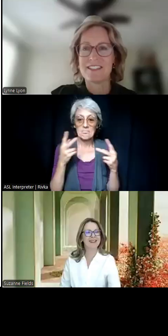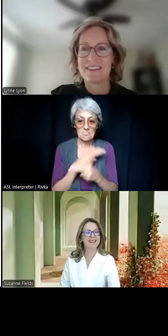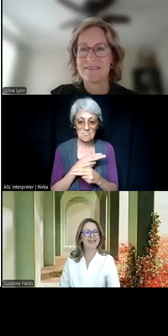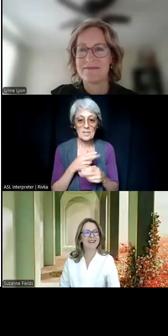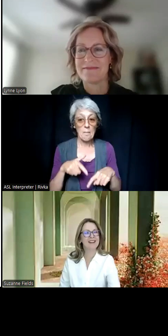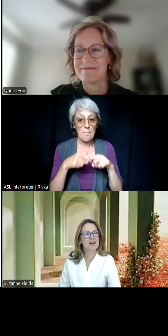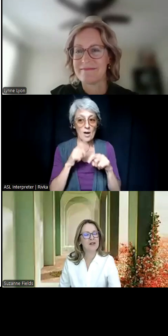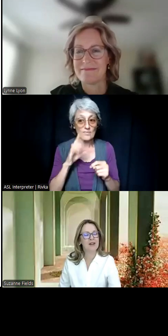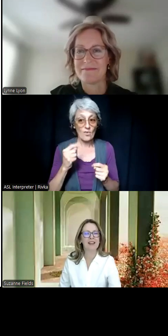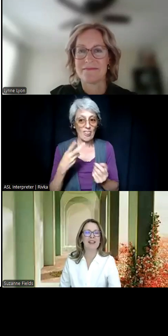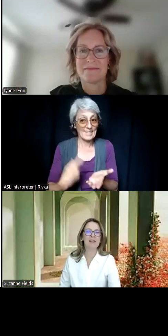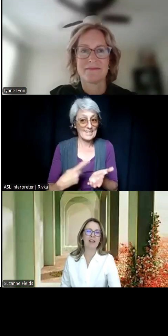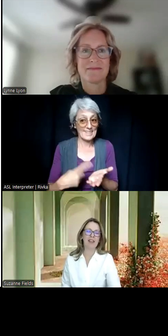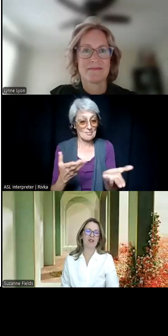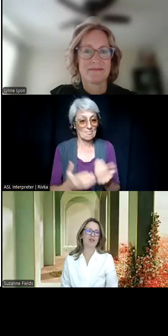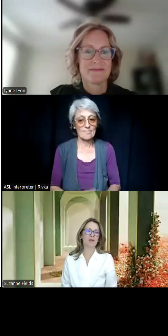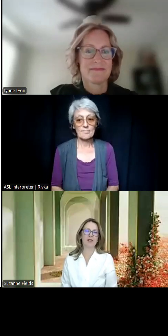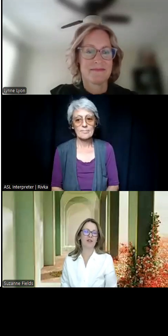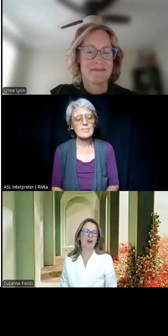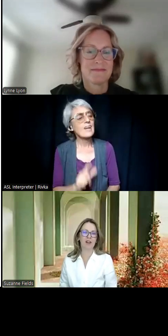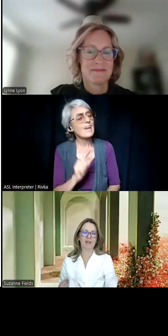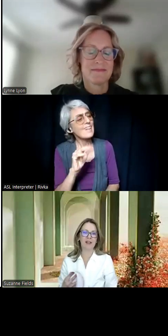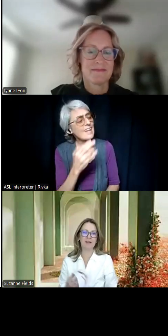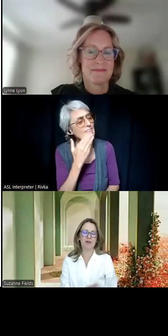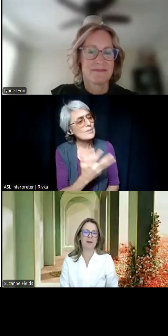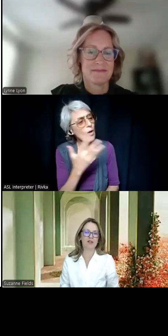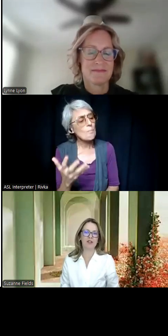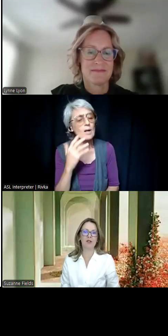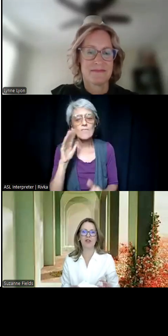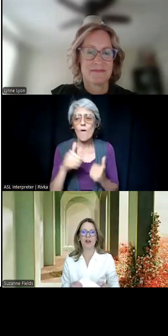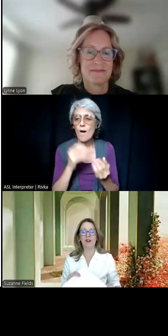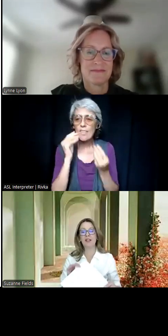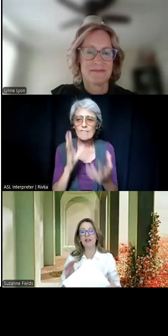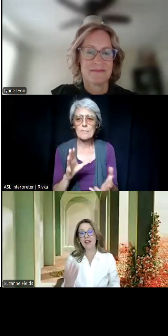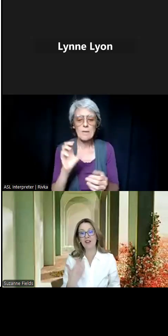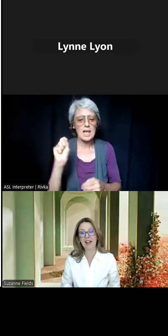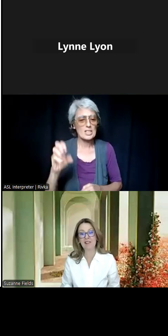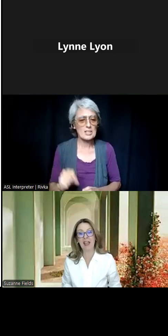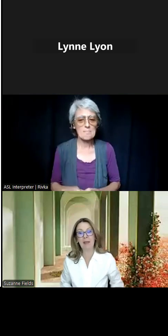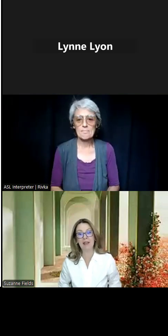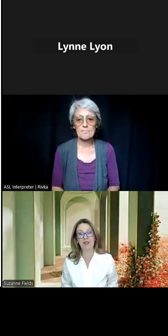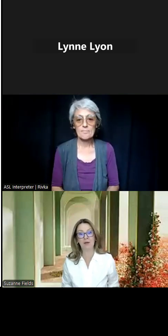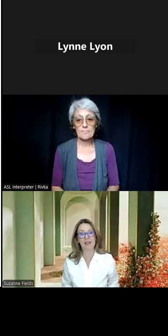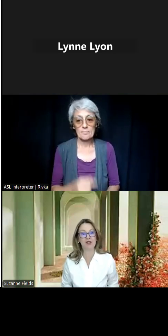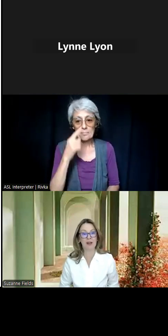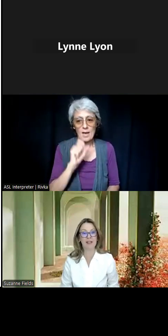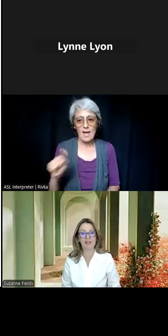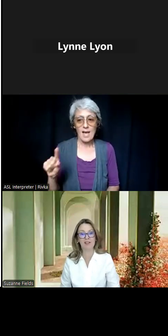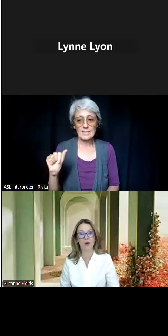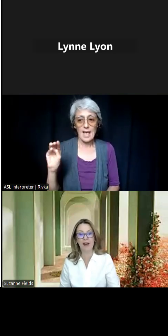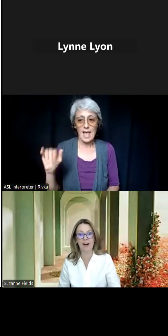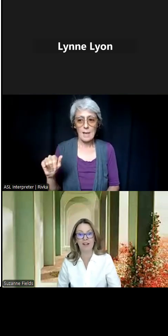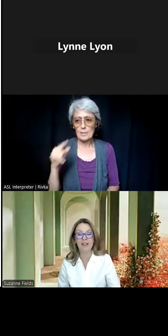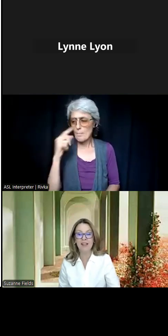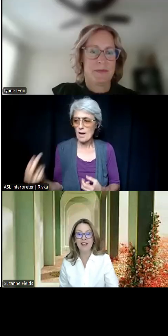the discussion. Great. Lynn, thank you so much for all of that information you shared. And if I could ask Amy to rejoin us